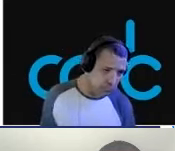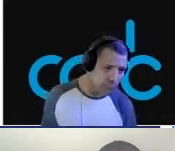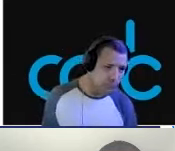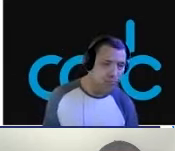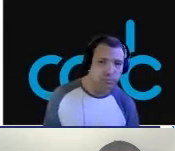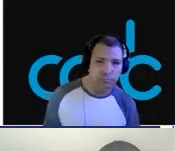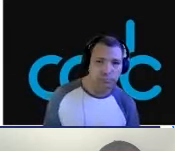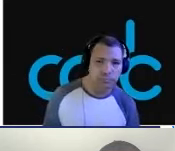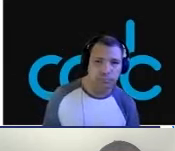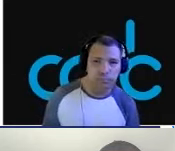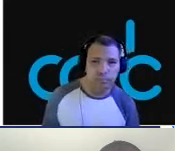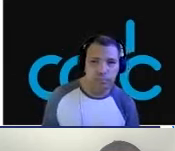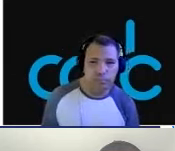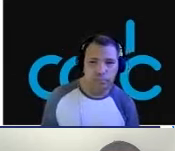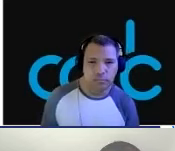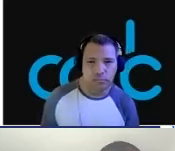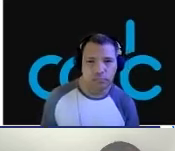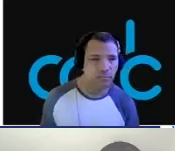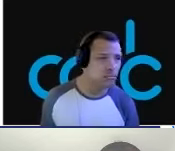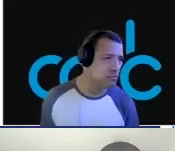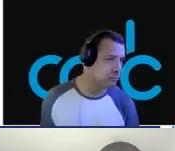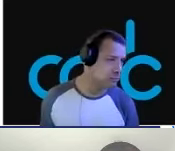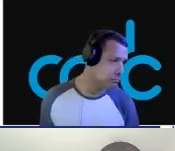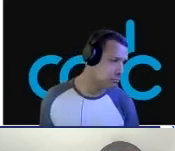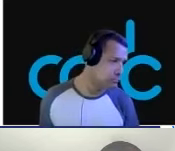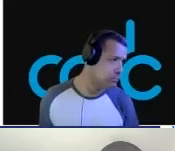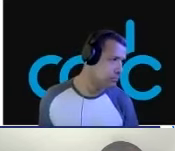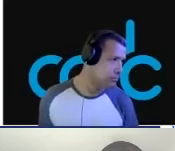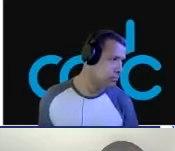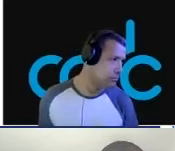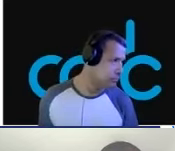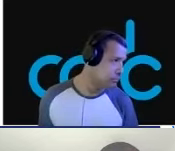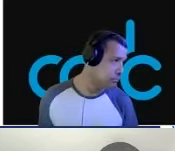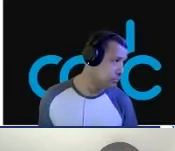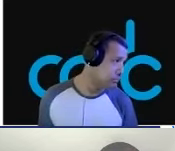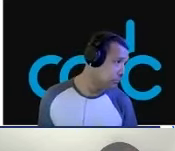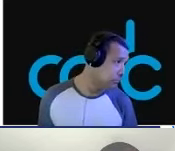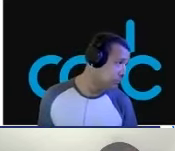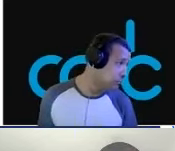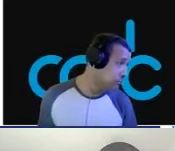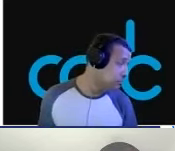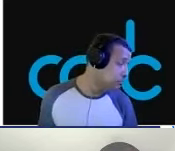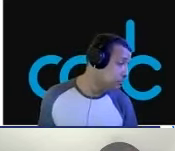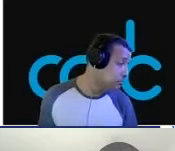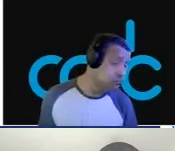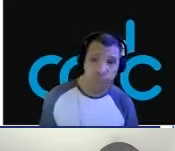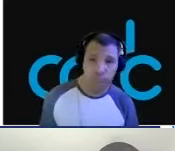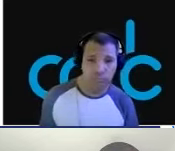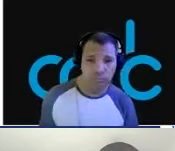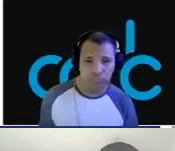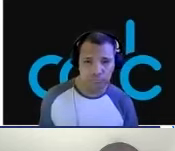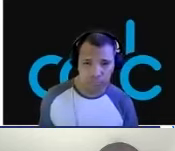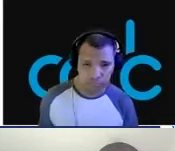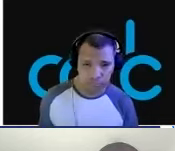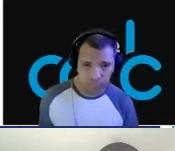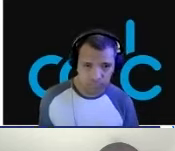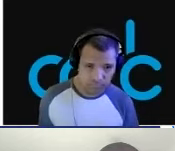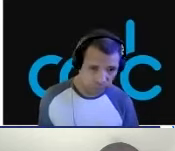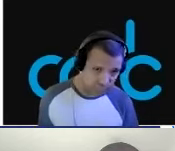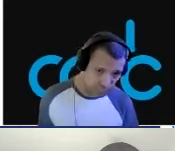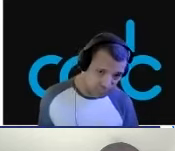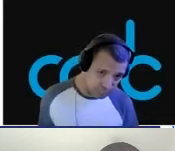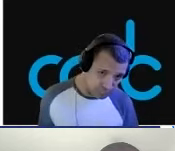going to maternity health next, if that's okay. Yeah, I can jump in here. Let me know if y'all can't hear me.